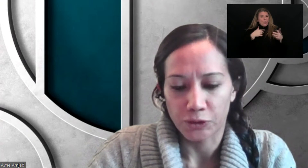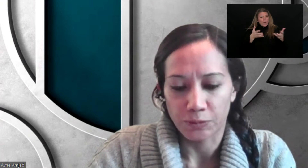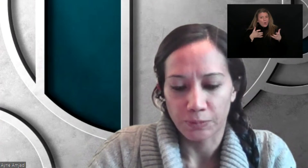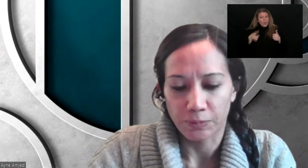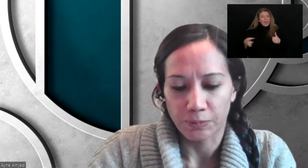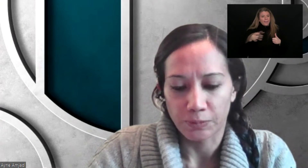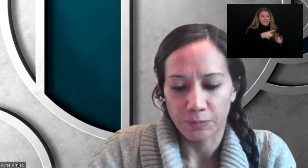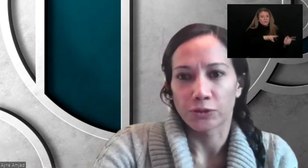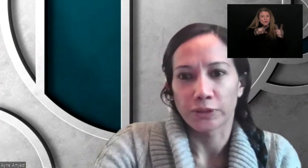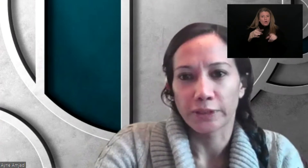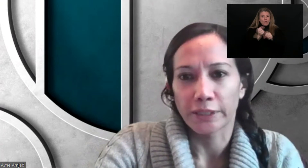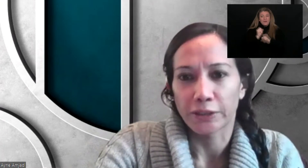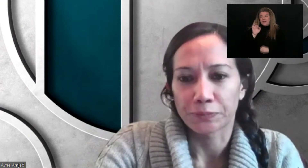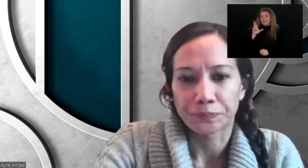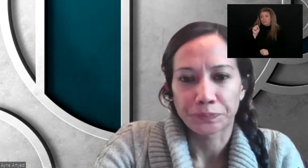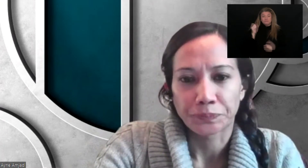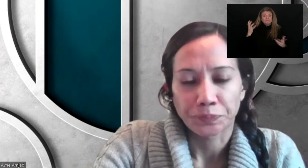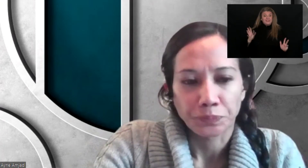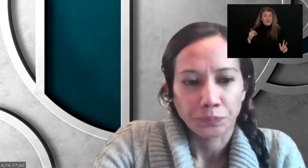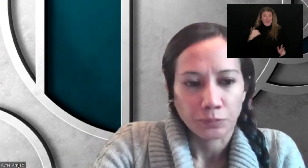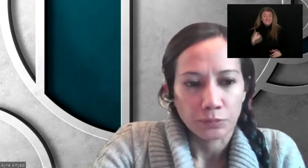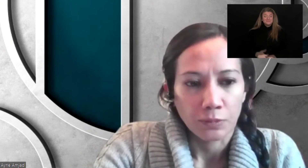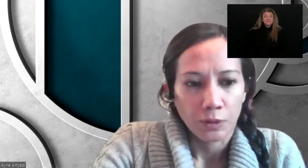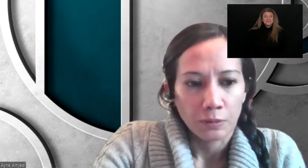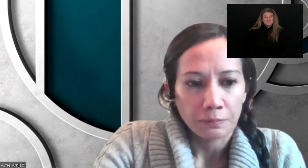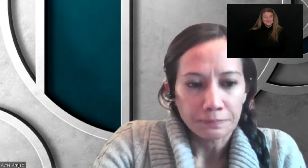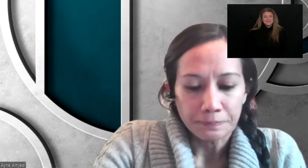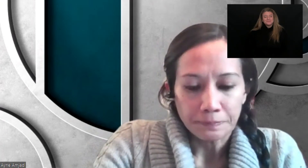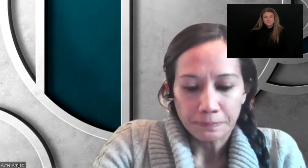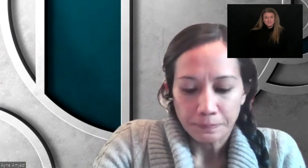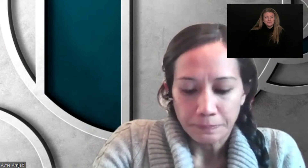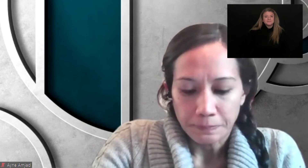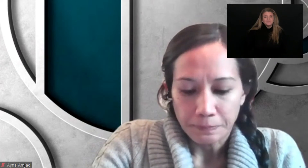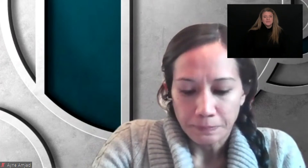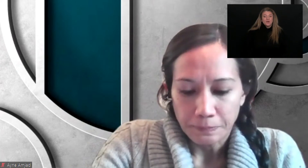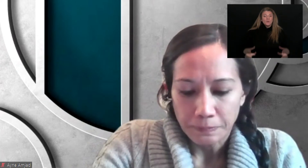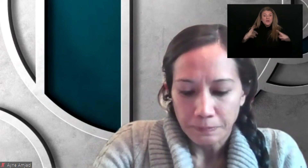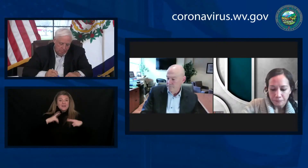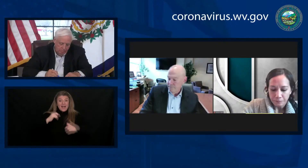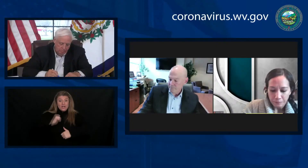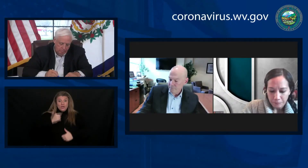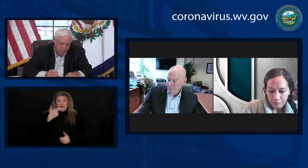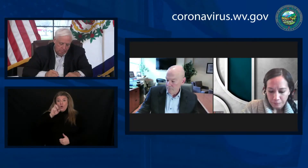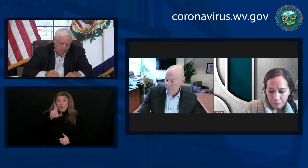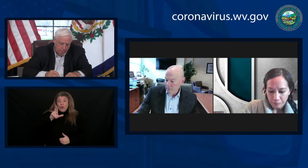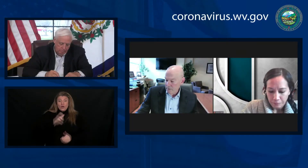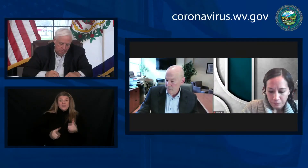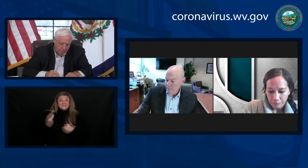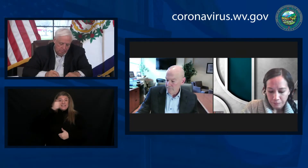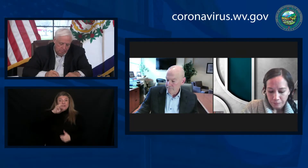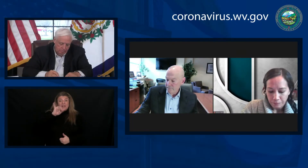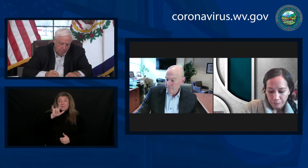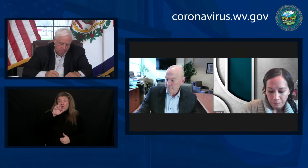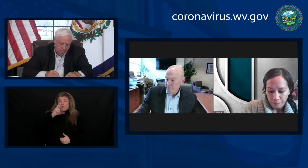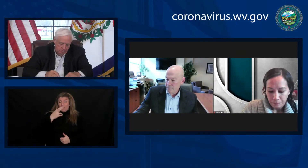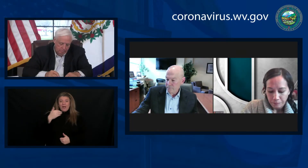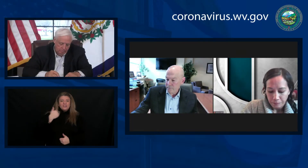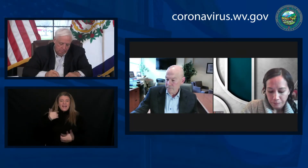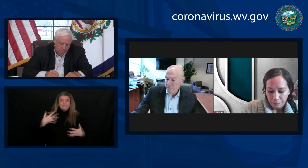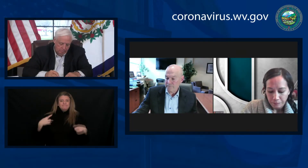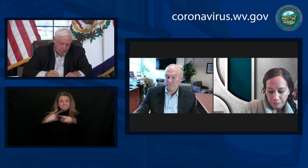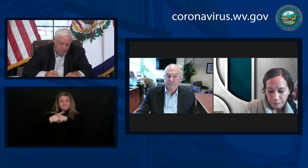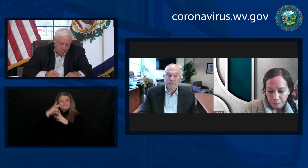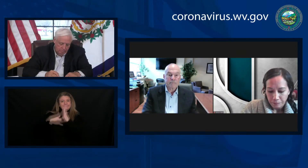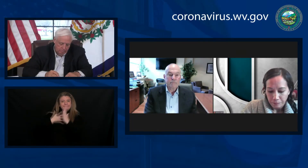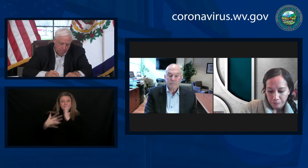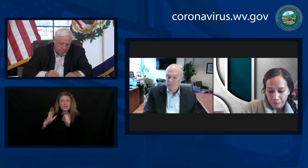their boosters. That's all I had, Jordan. Thank you. Thank you, Doctor. Retired Major General Jim Hoyer and Secretary Bill Crouch had prior engagements and will